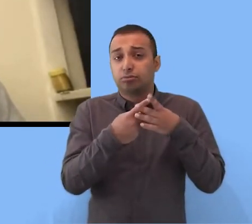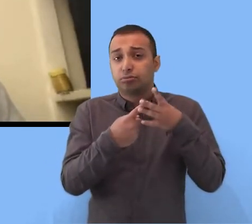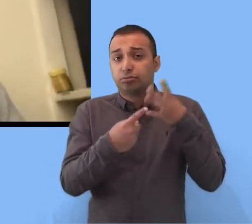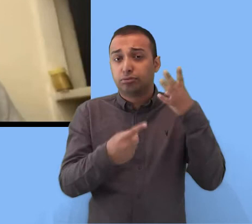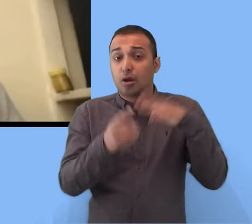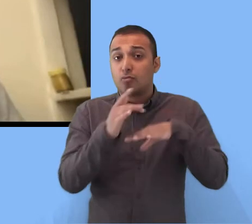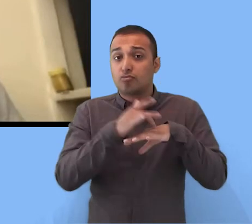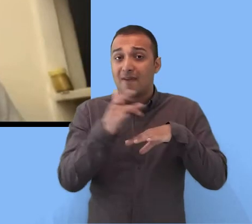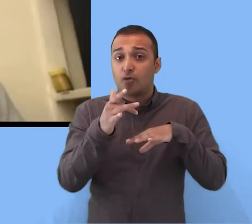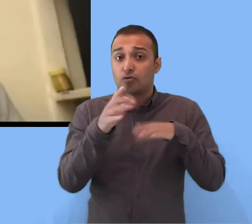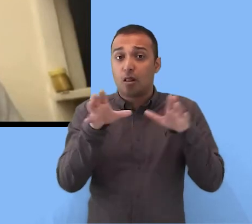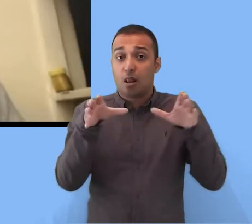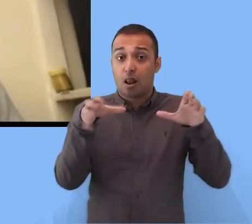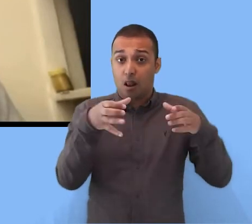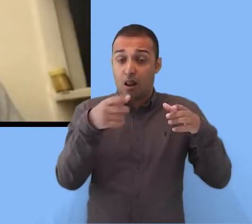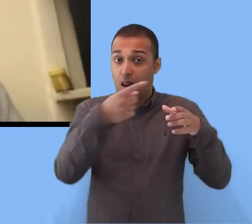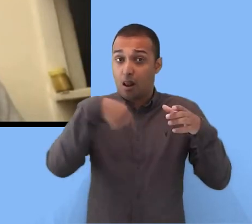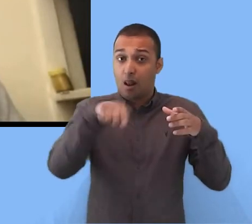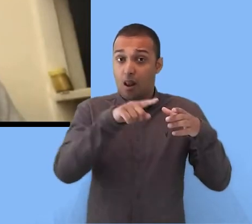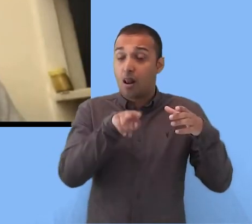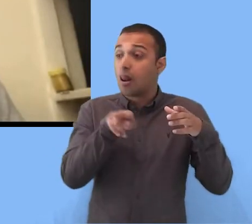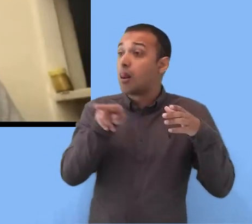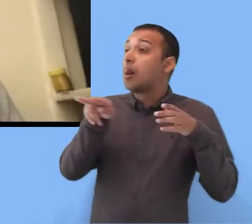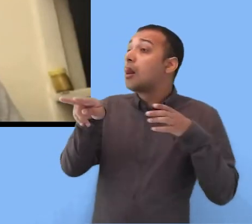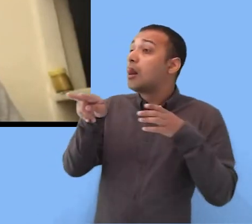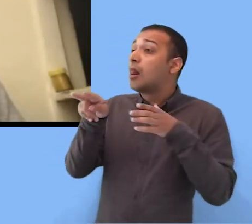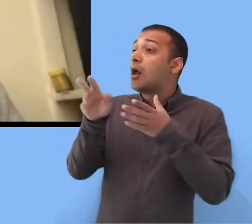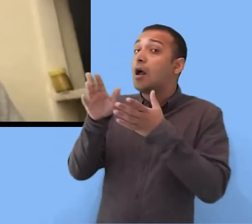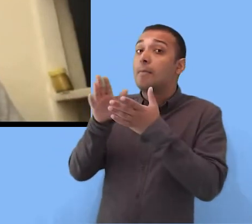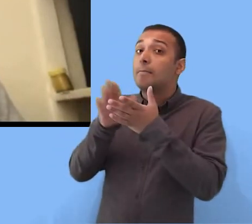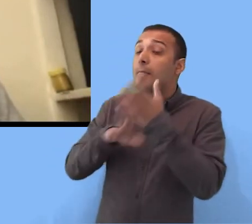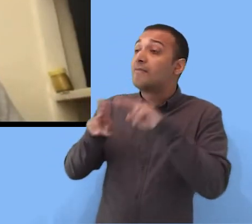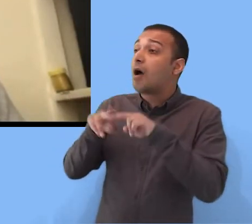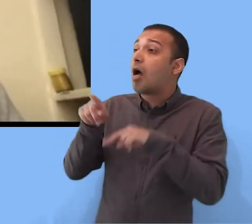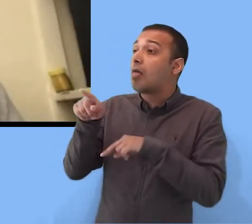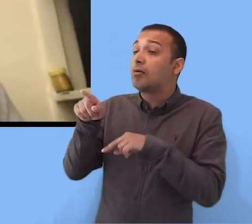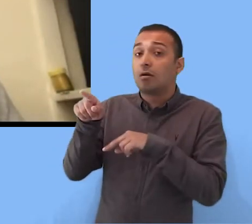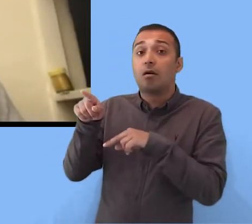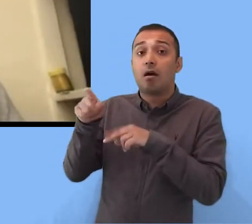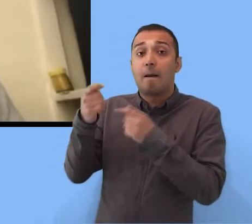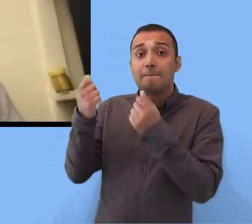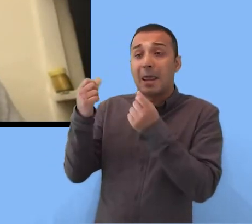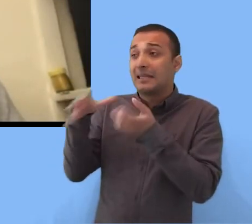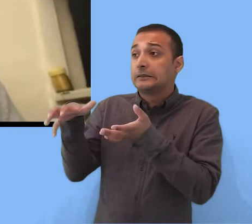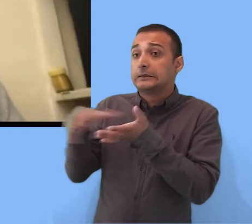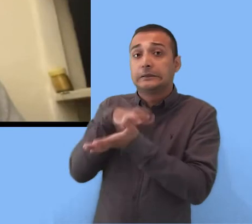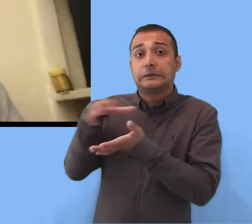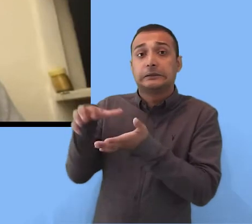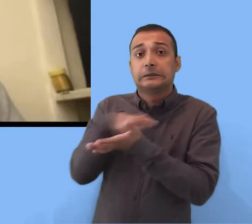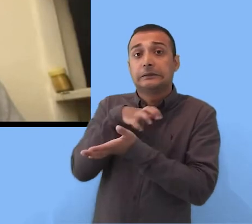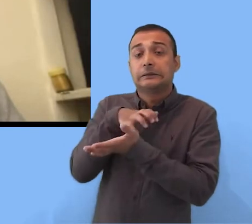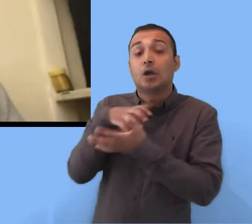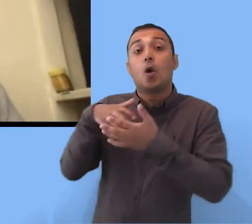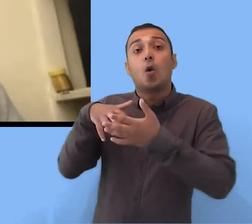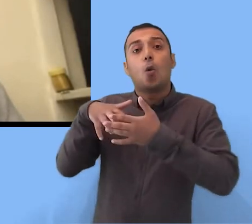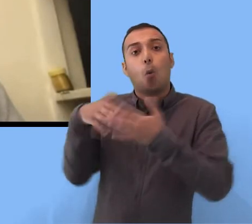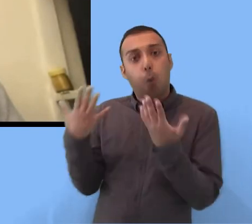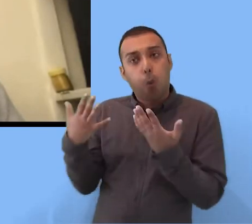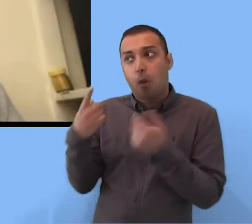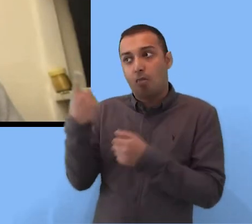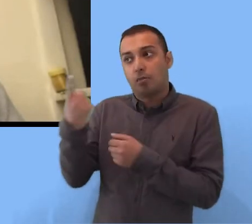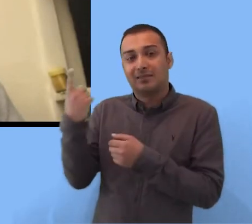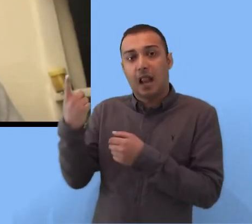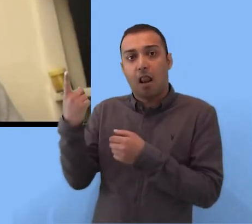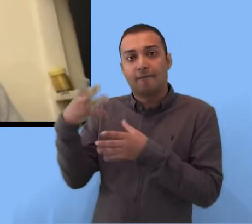parents as cash cows or as co-educators? Do we value the money they bring to our